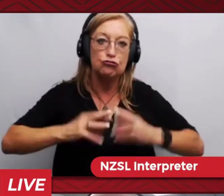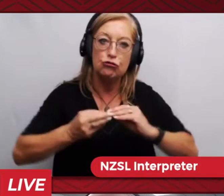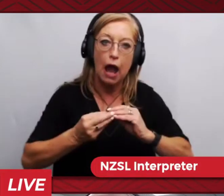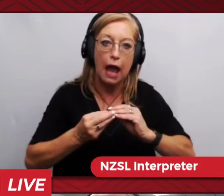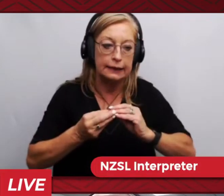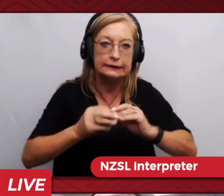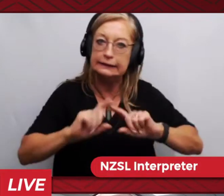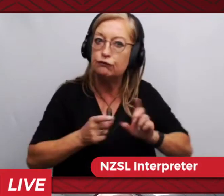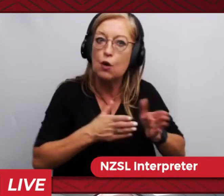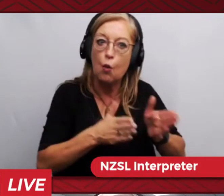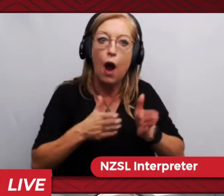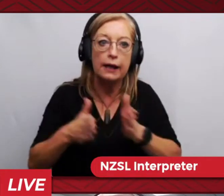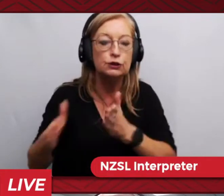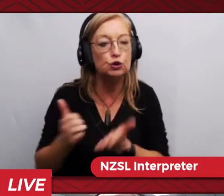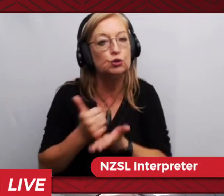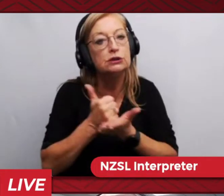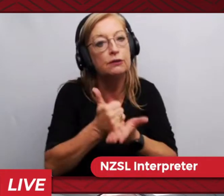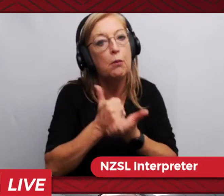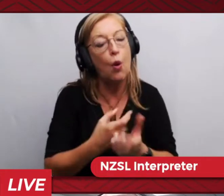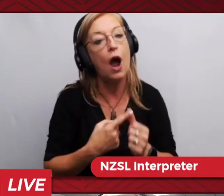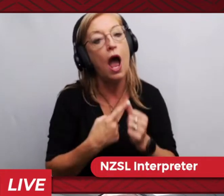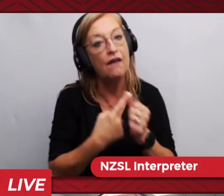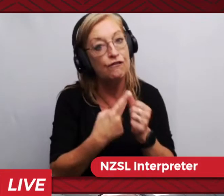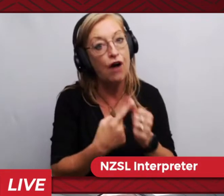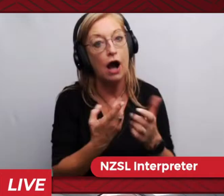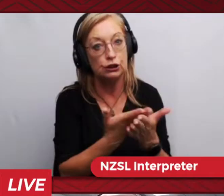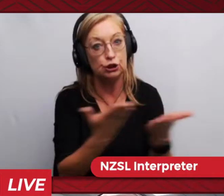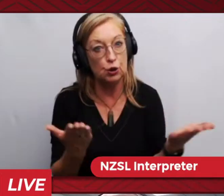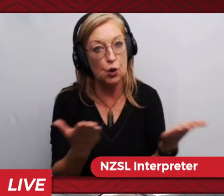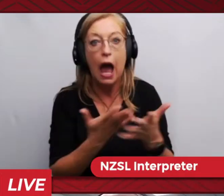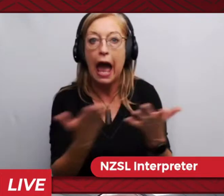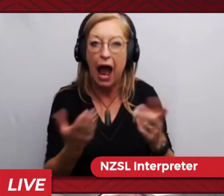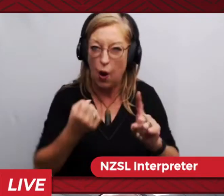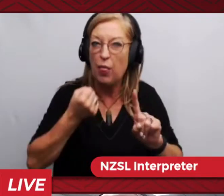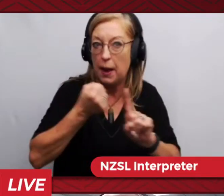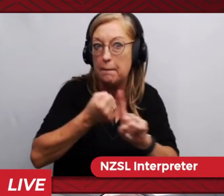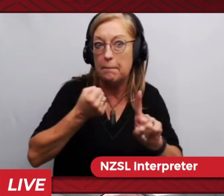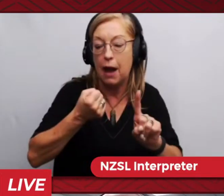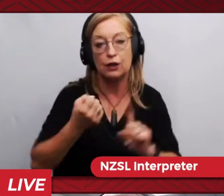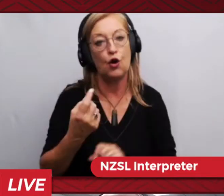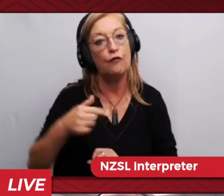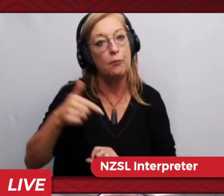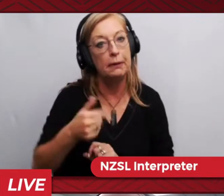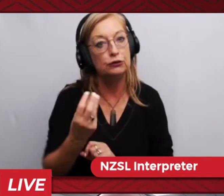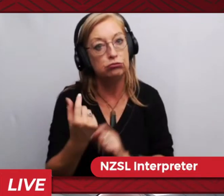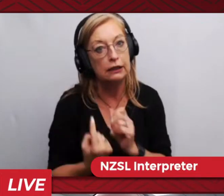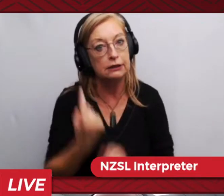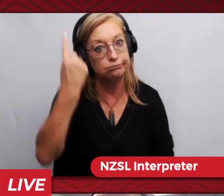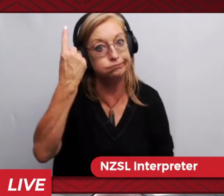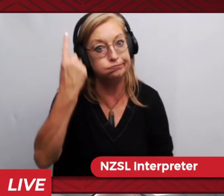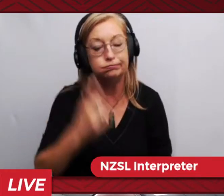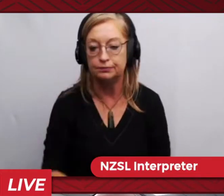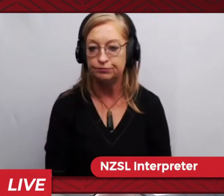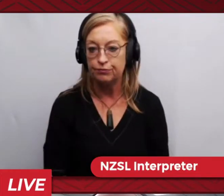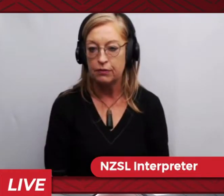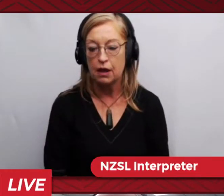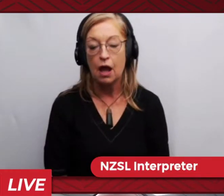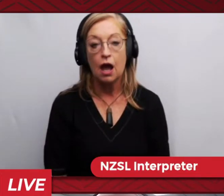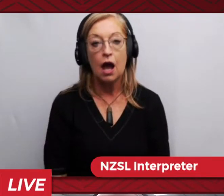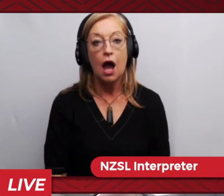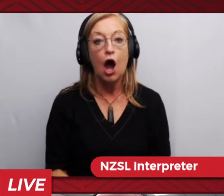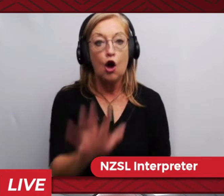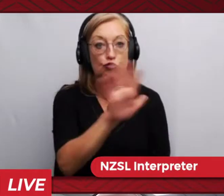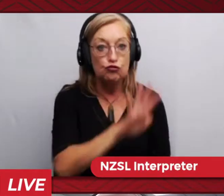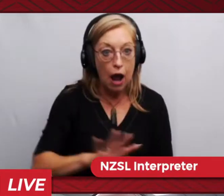can support and advise you with the impact that that's having. We had approximately